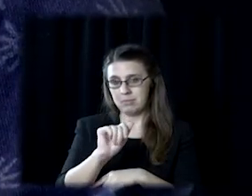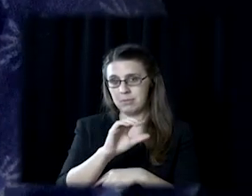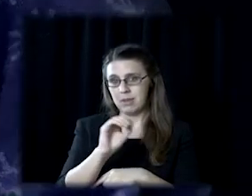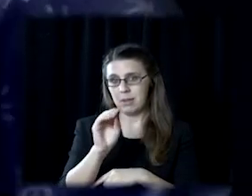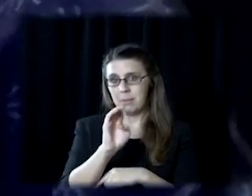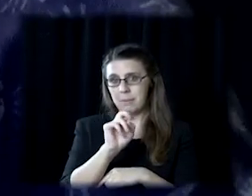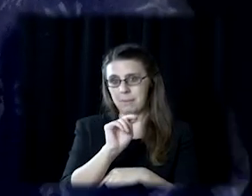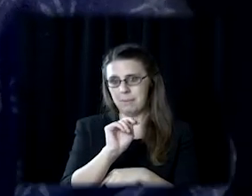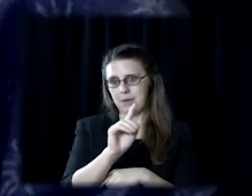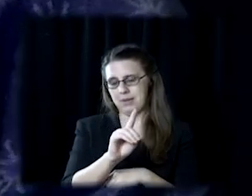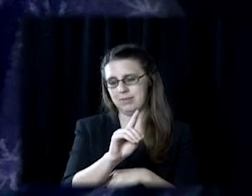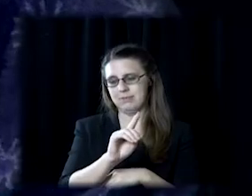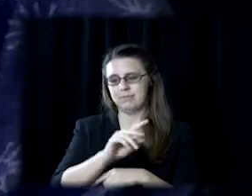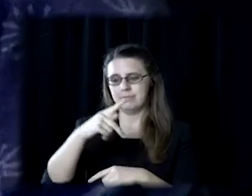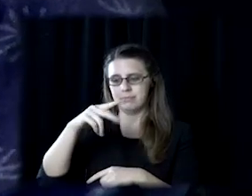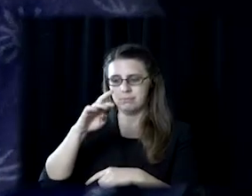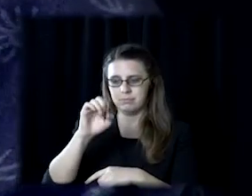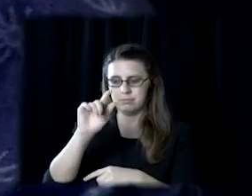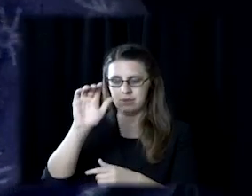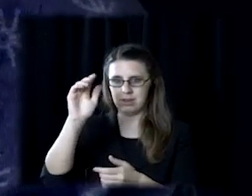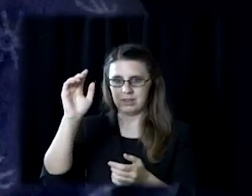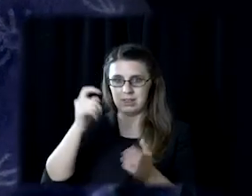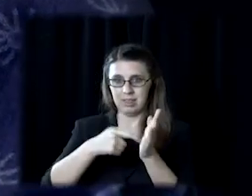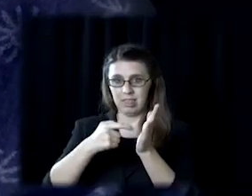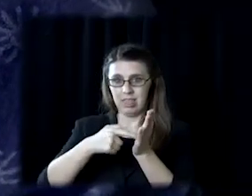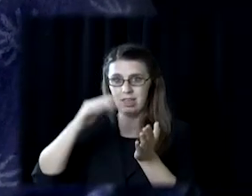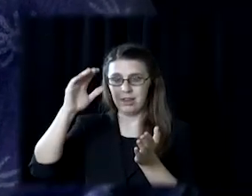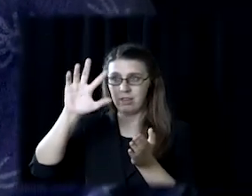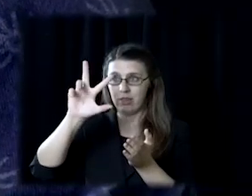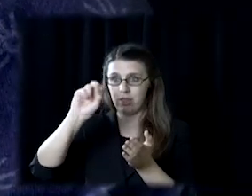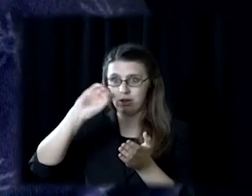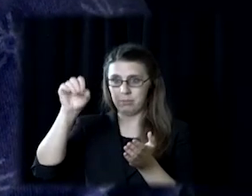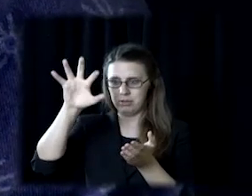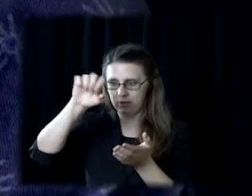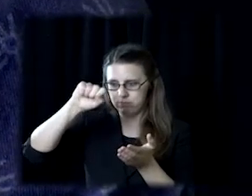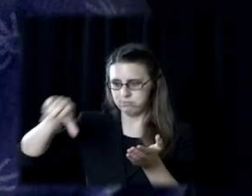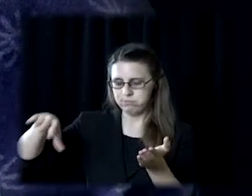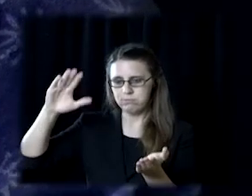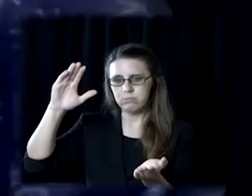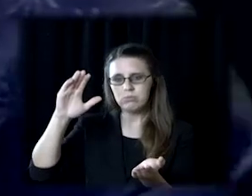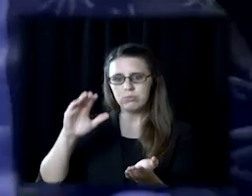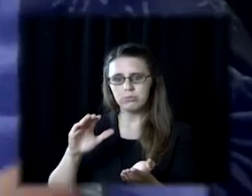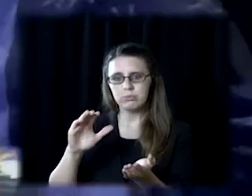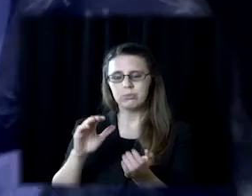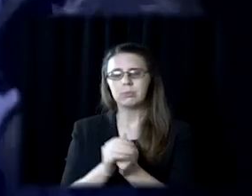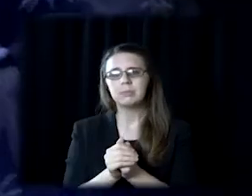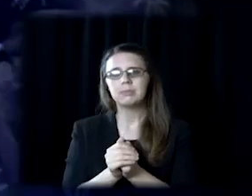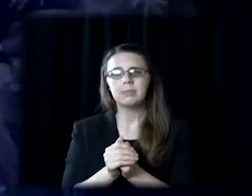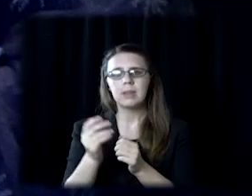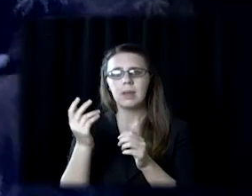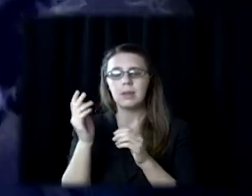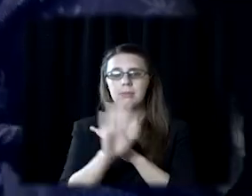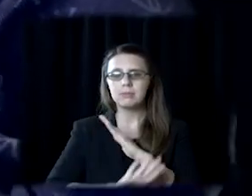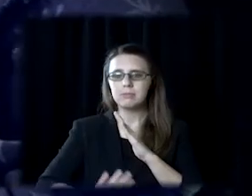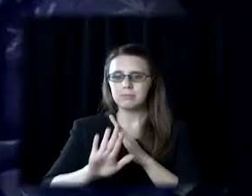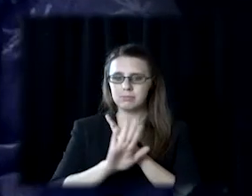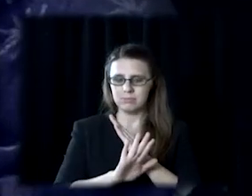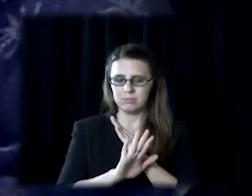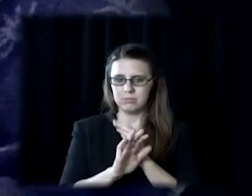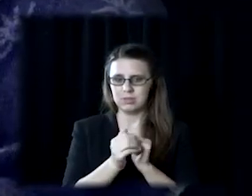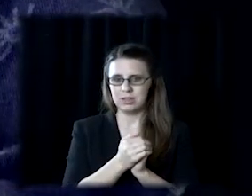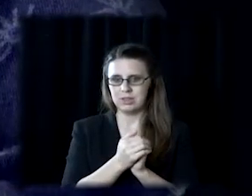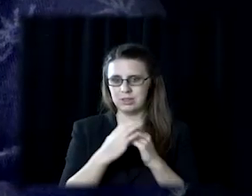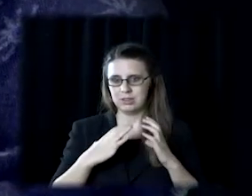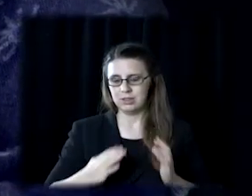which reduces PREPA's debt by over 30% and protects consumers from uncapped debt-related charges. This agreement is